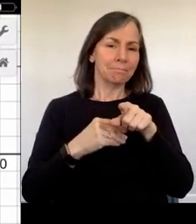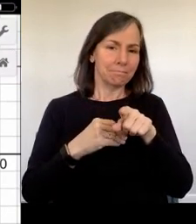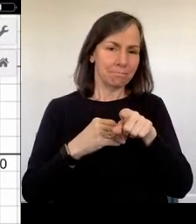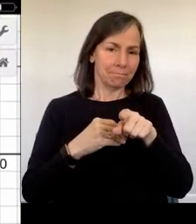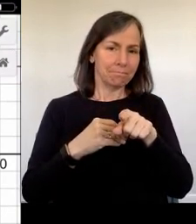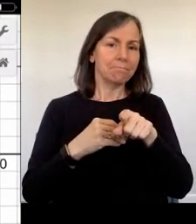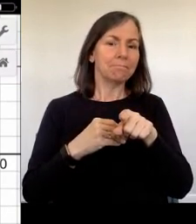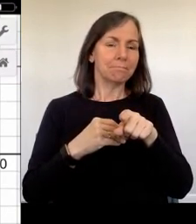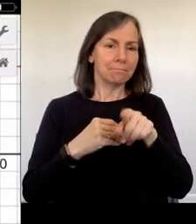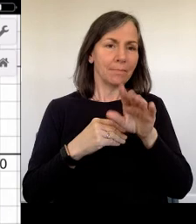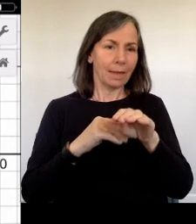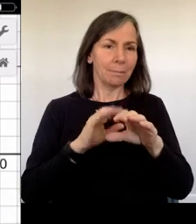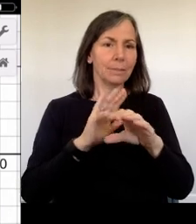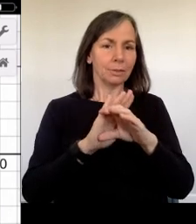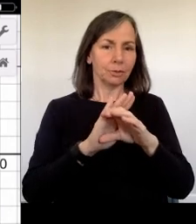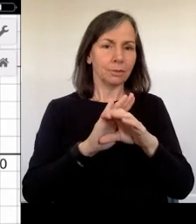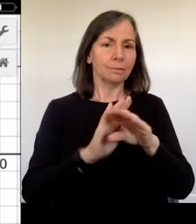this picture.